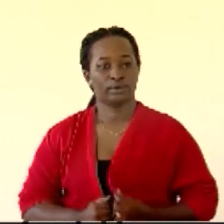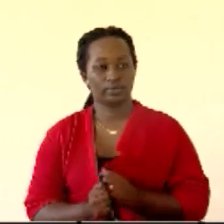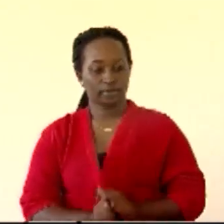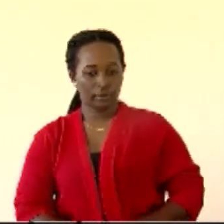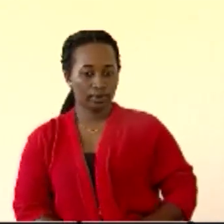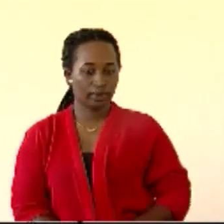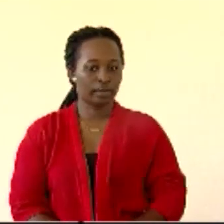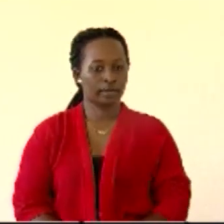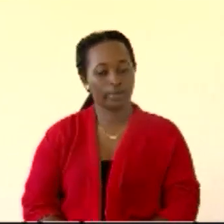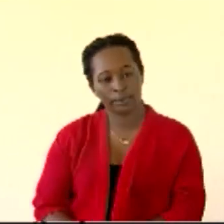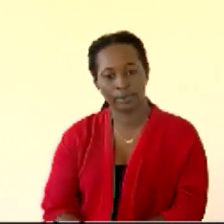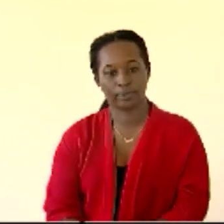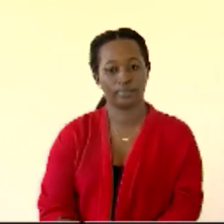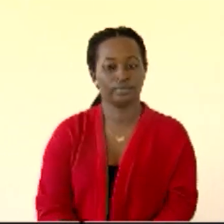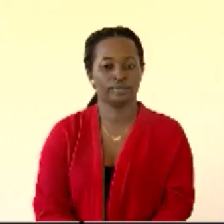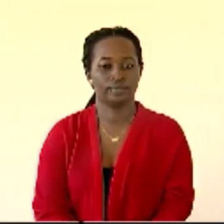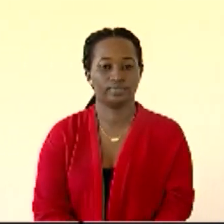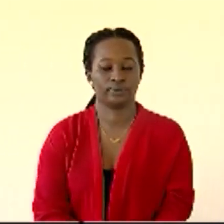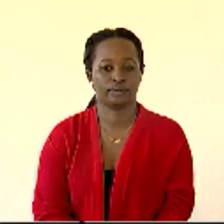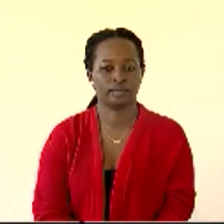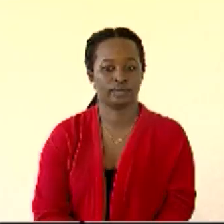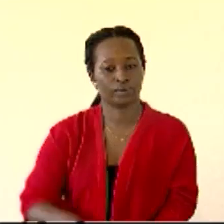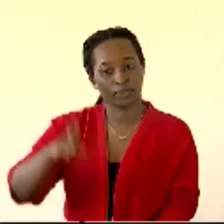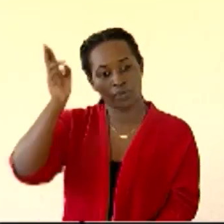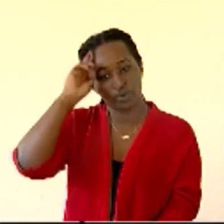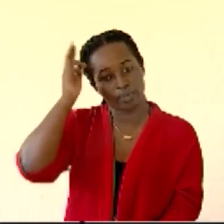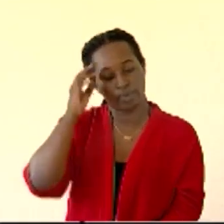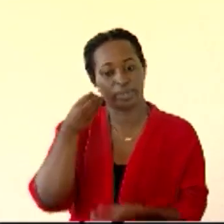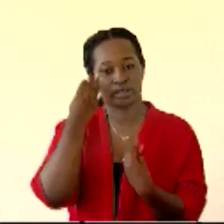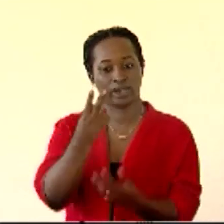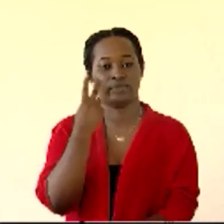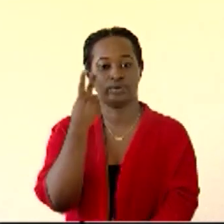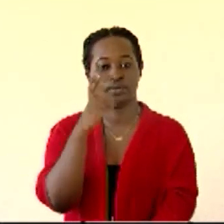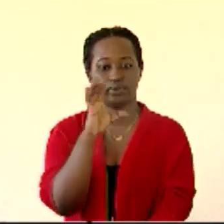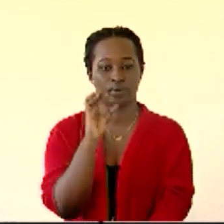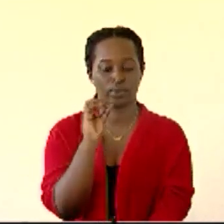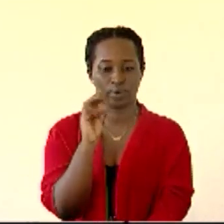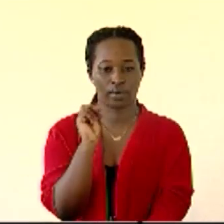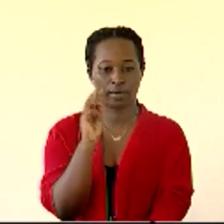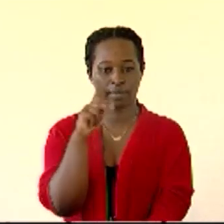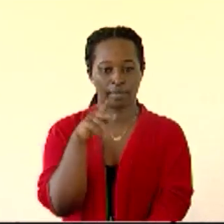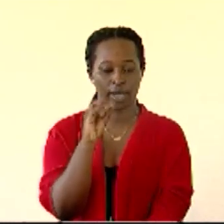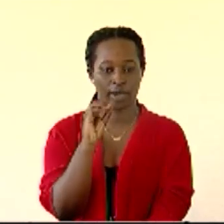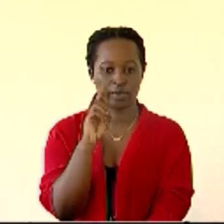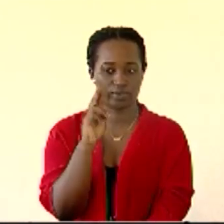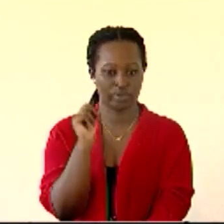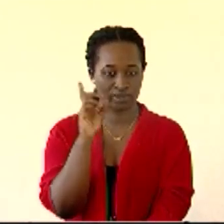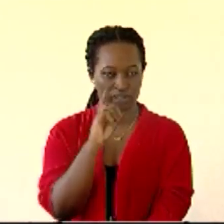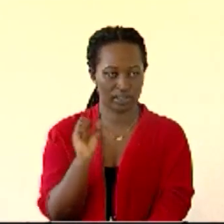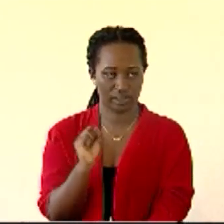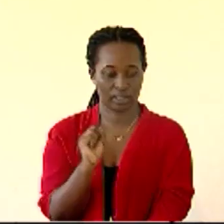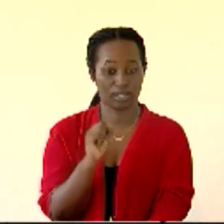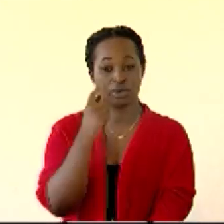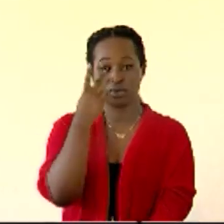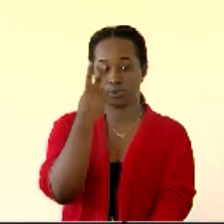This liquid compound. So remember, it gave two compounds, two alcohols. So what is